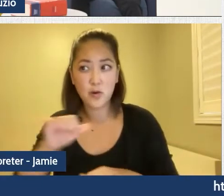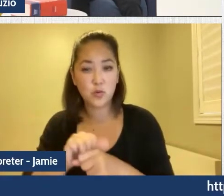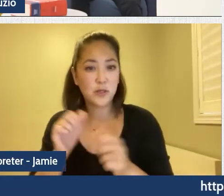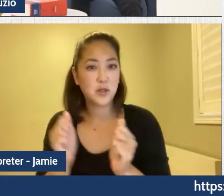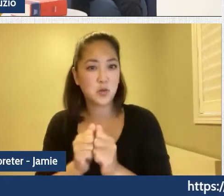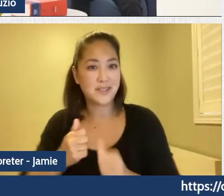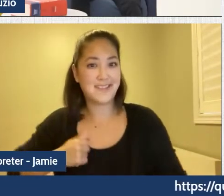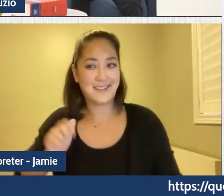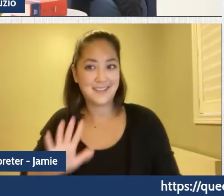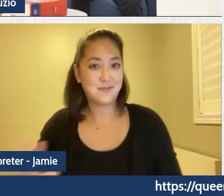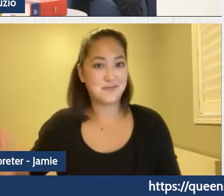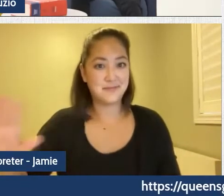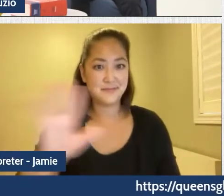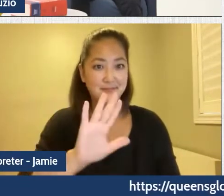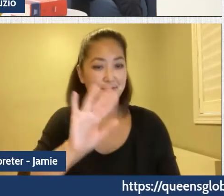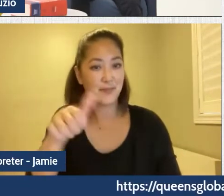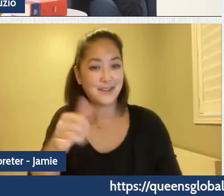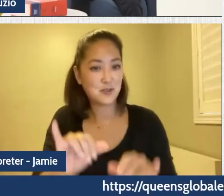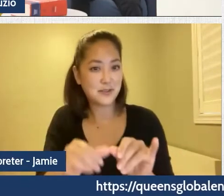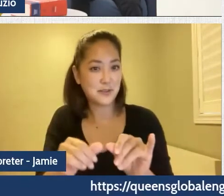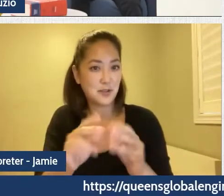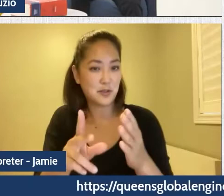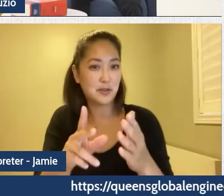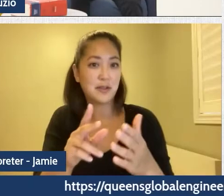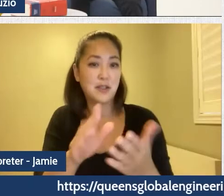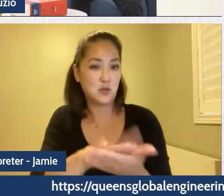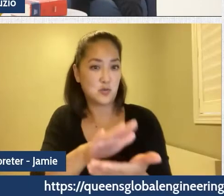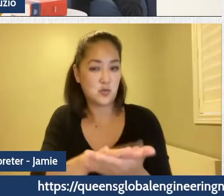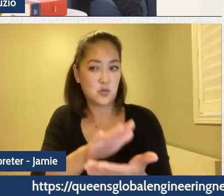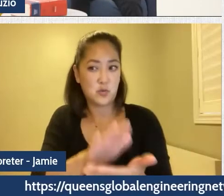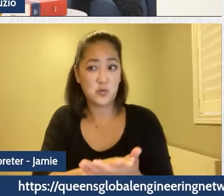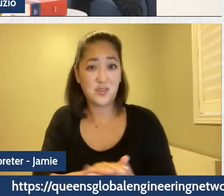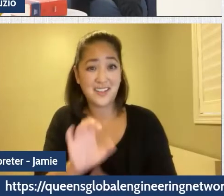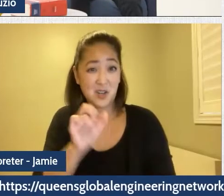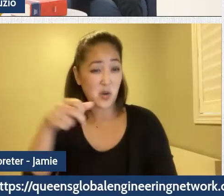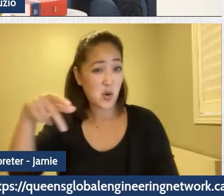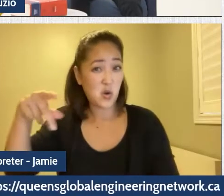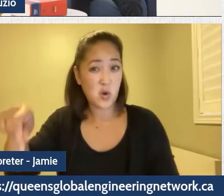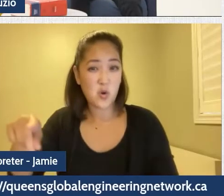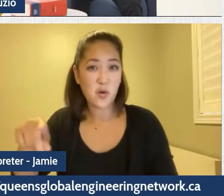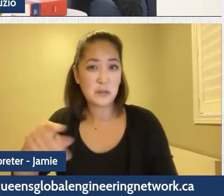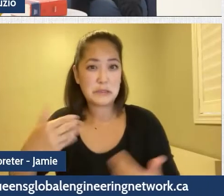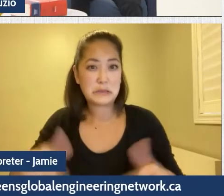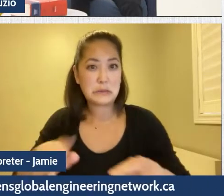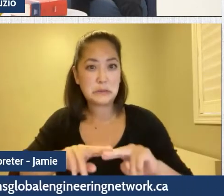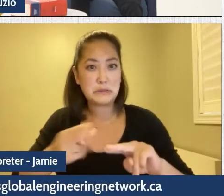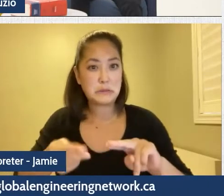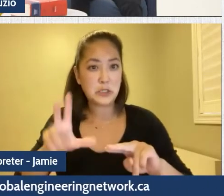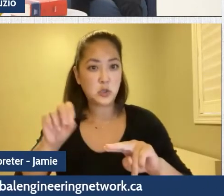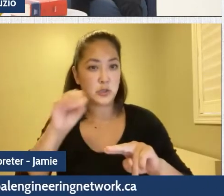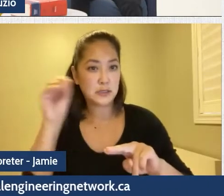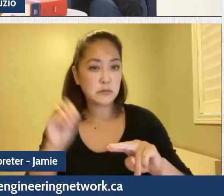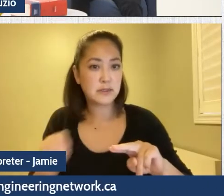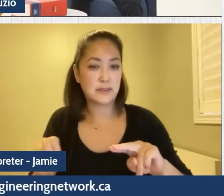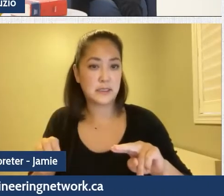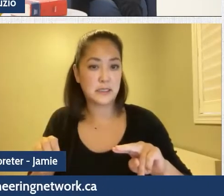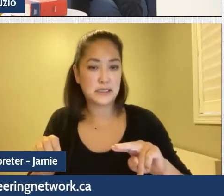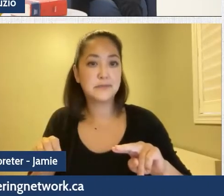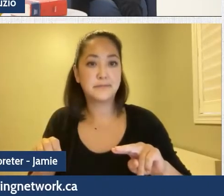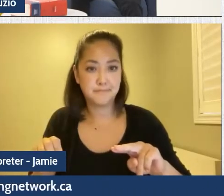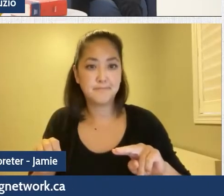engineering programs, of course. And co-op programs saw a 30% drop in their co-op placements at the start of the